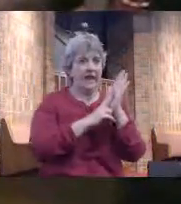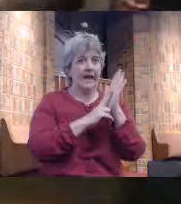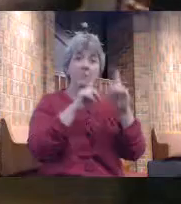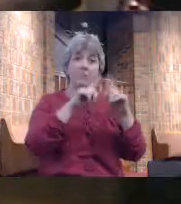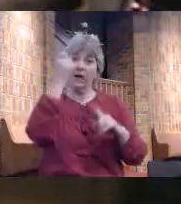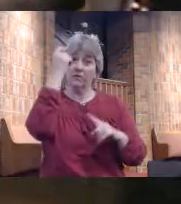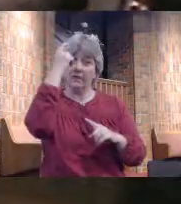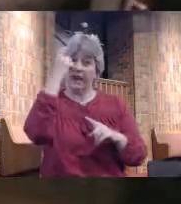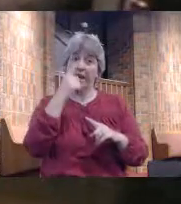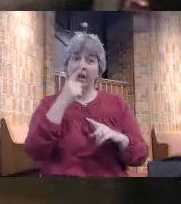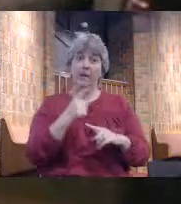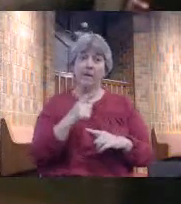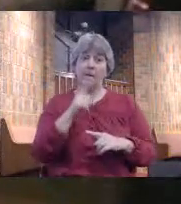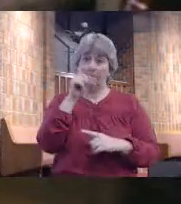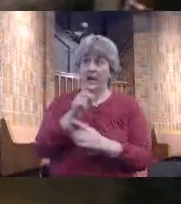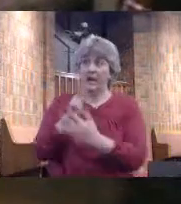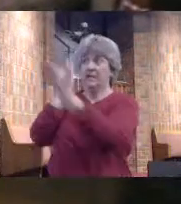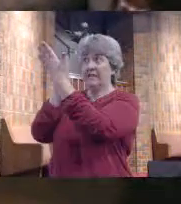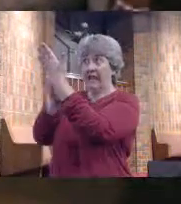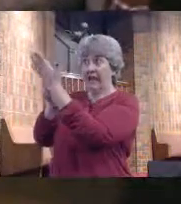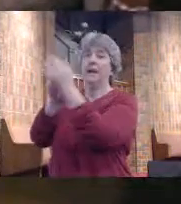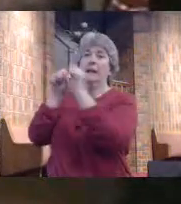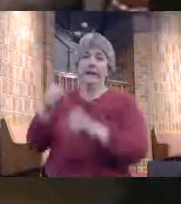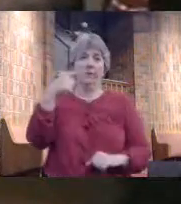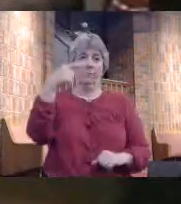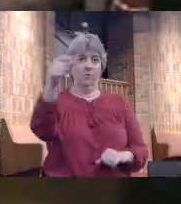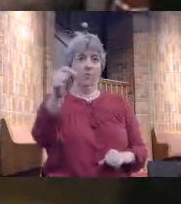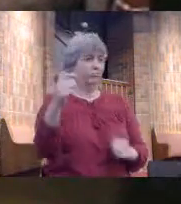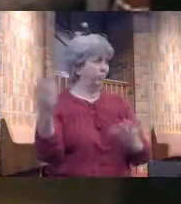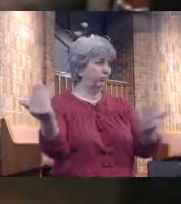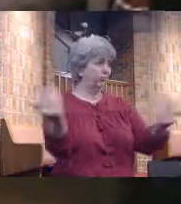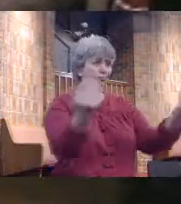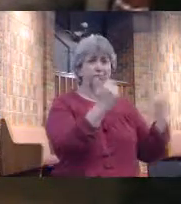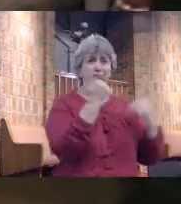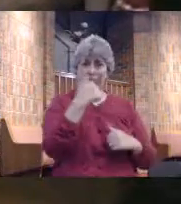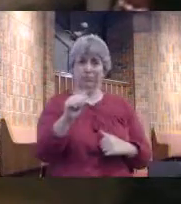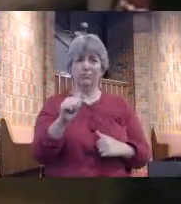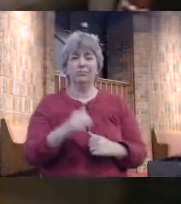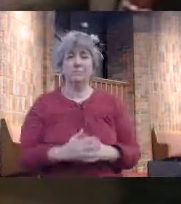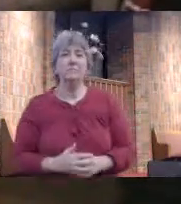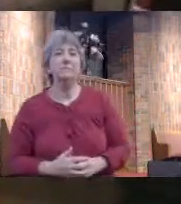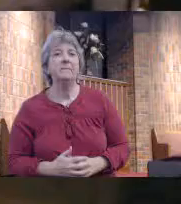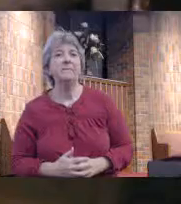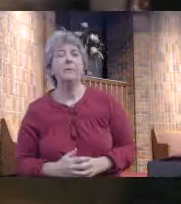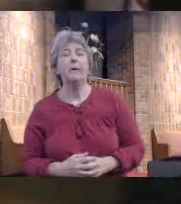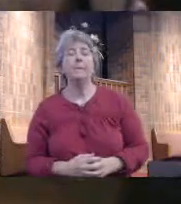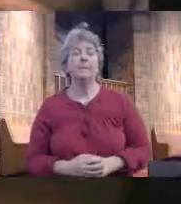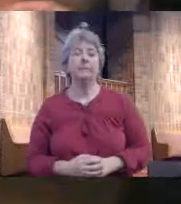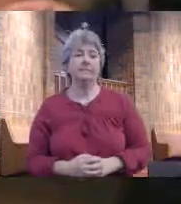on the list for you to go with us, and we would love for you to do that. And there's a note for that in the bulletin.